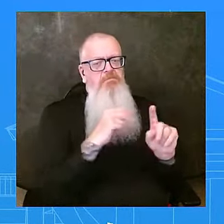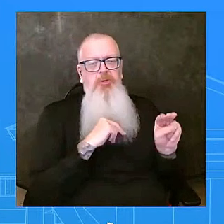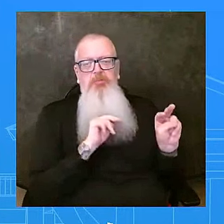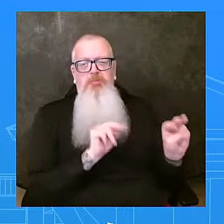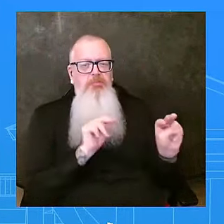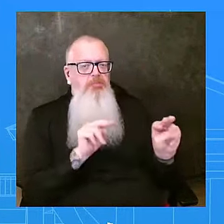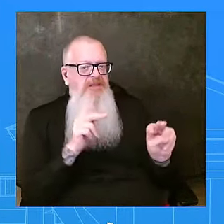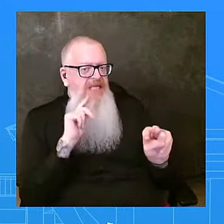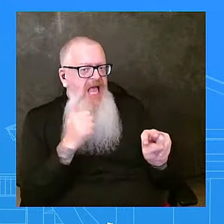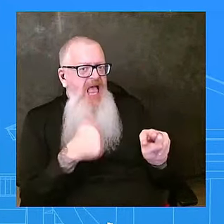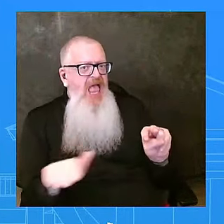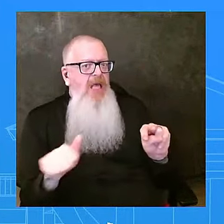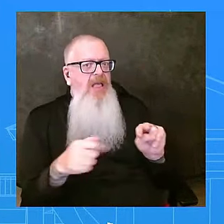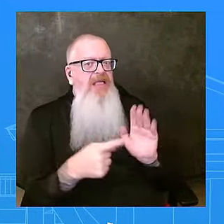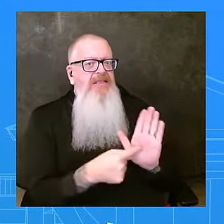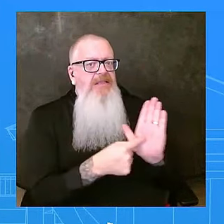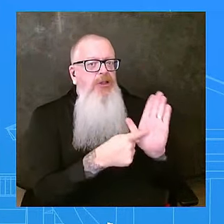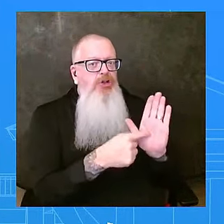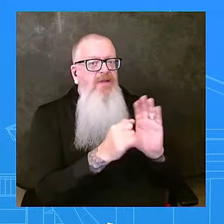surge coming out of Venezuela.